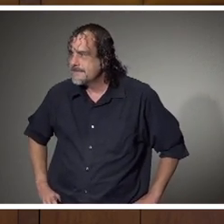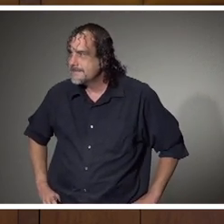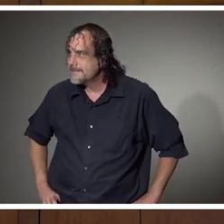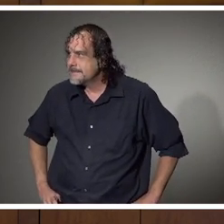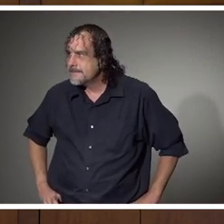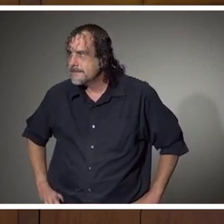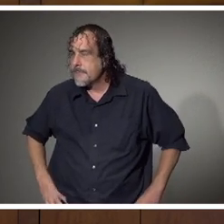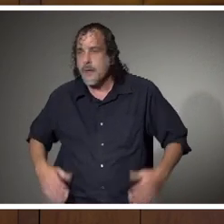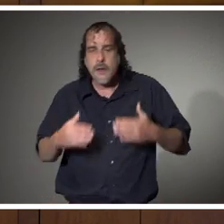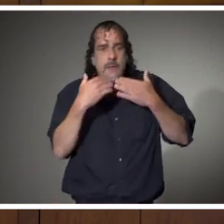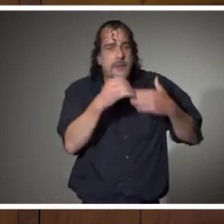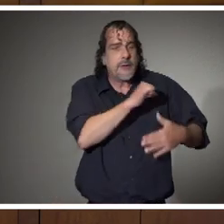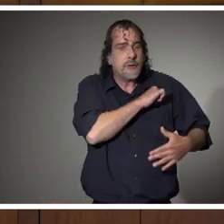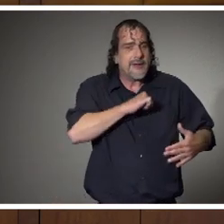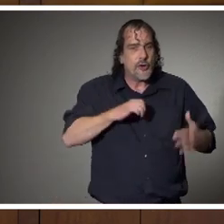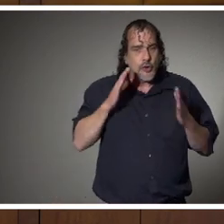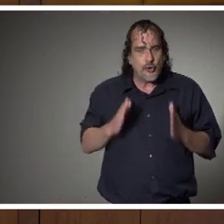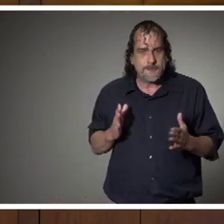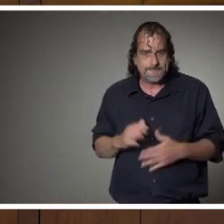thank you, Senators.